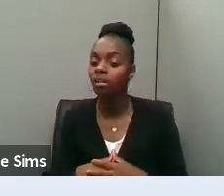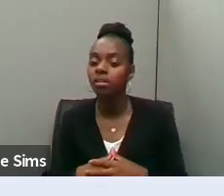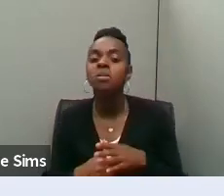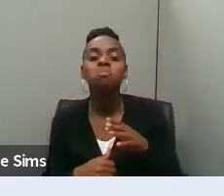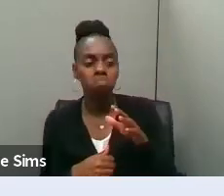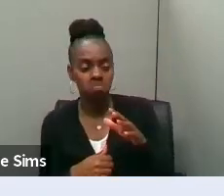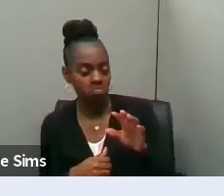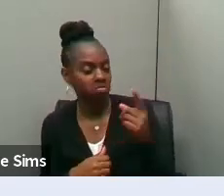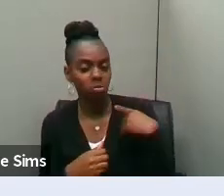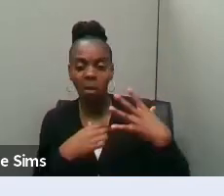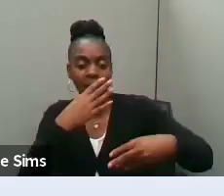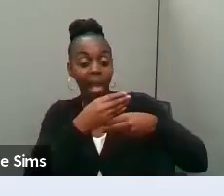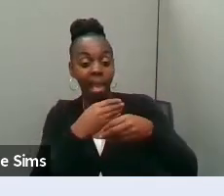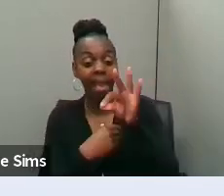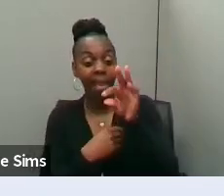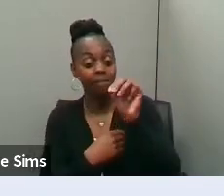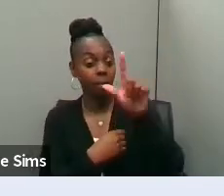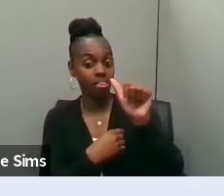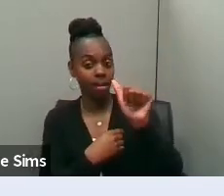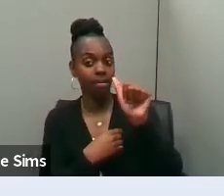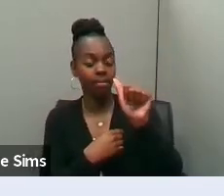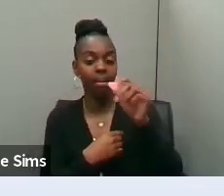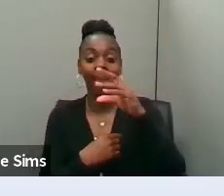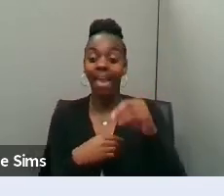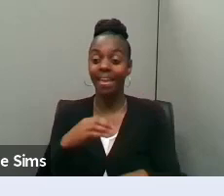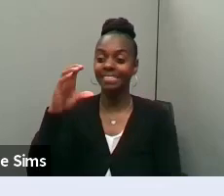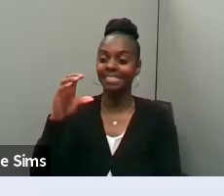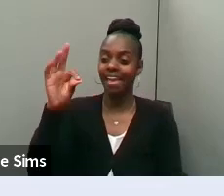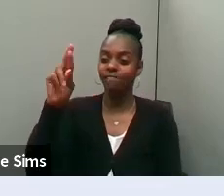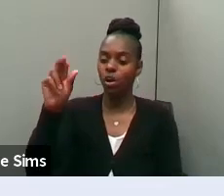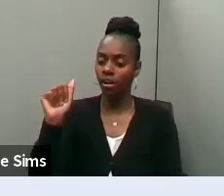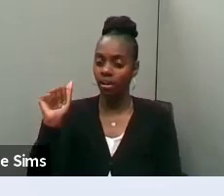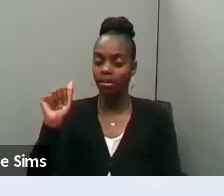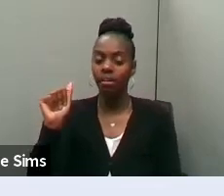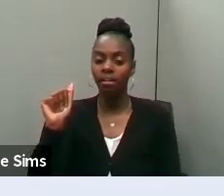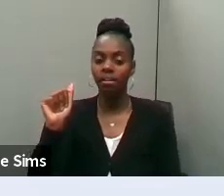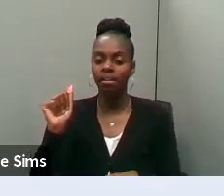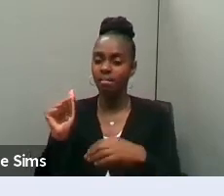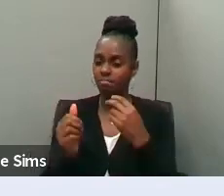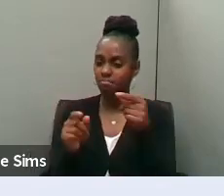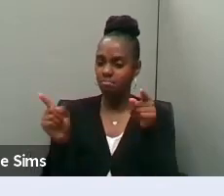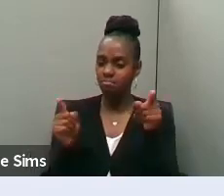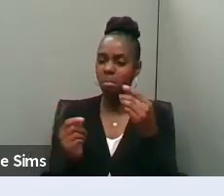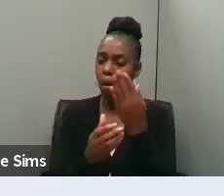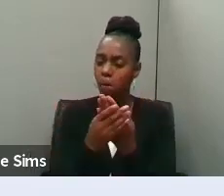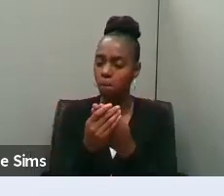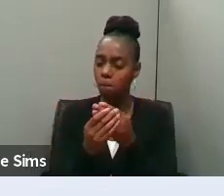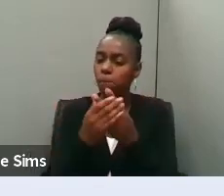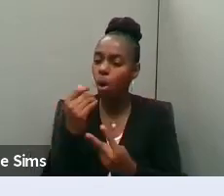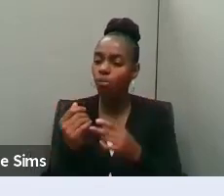add to that, so FMLA and CFRA, those are job protected